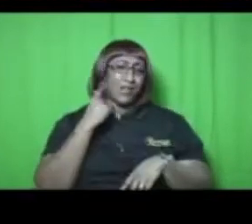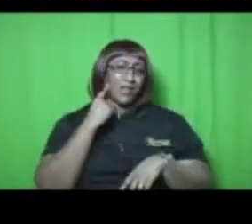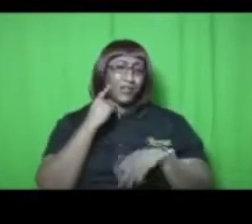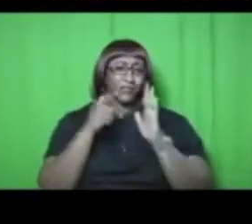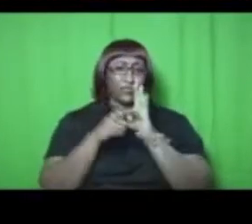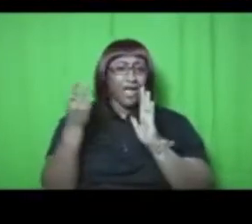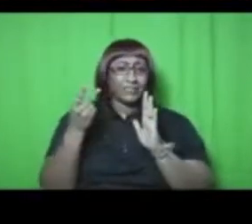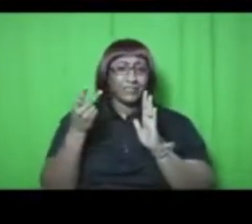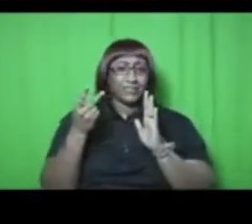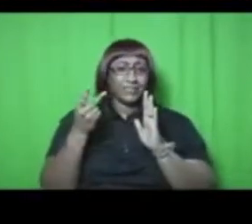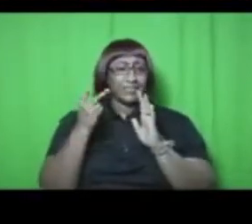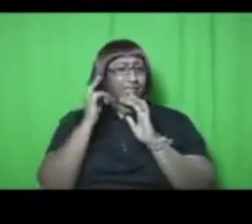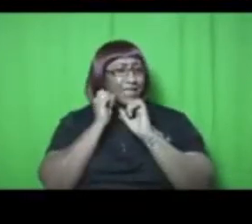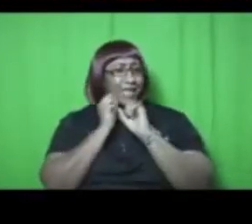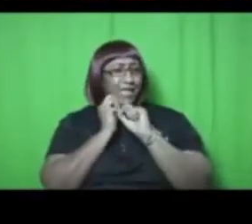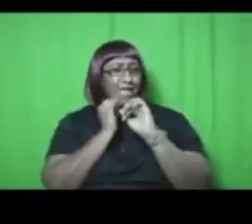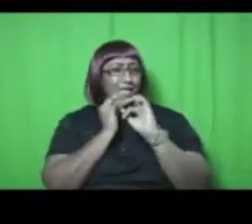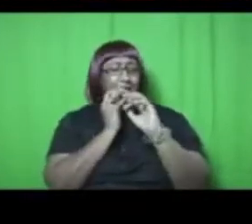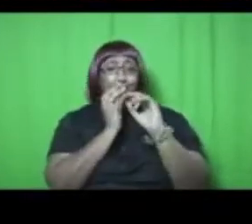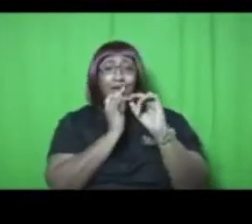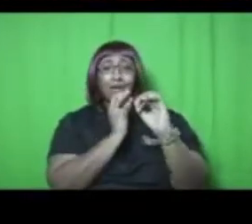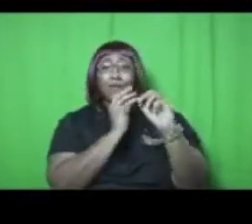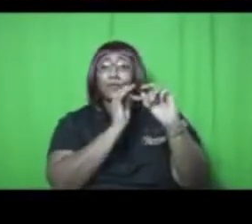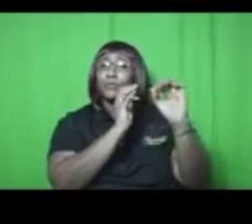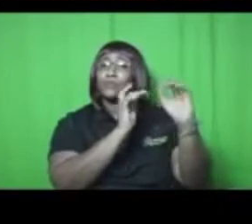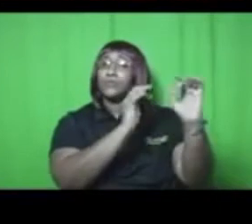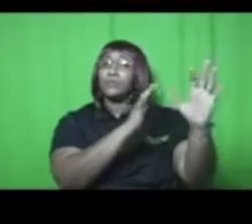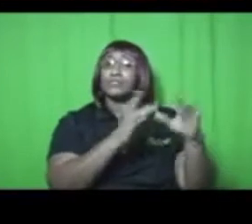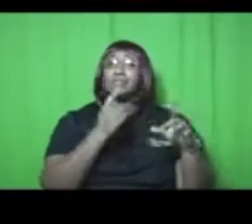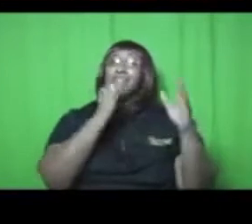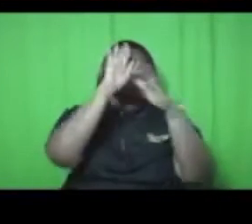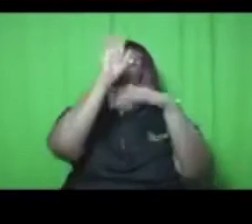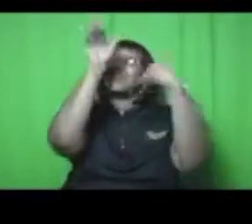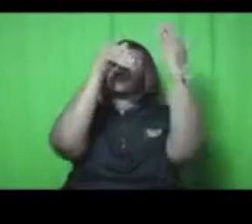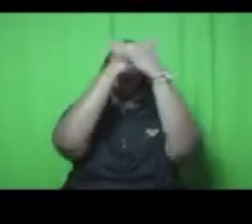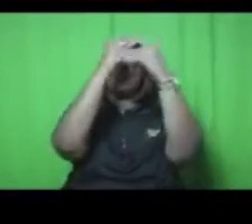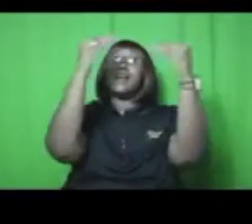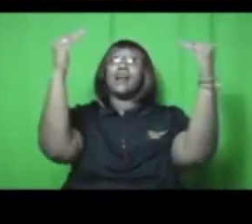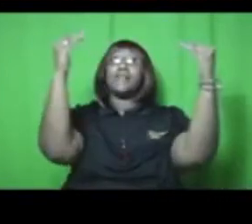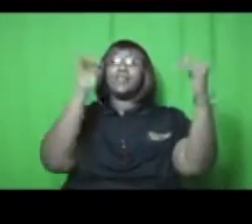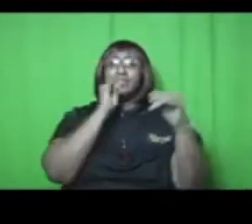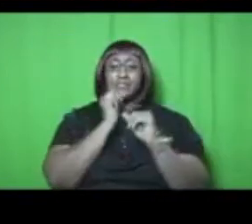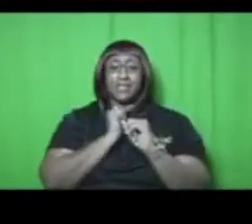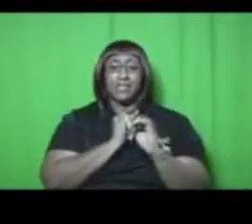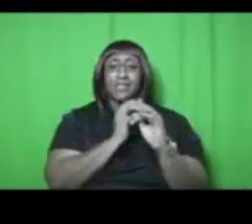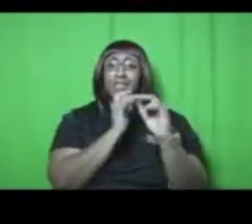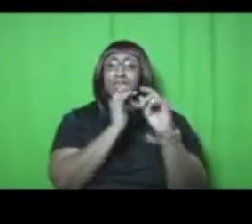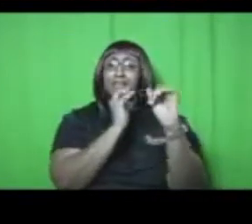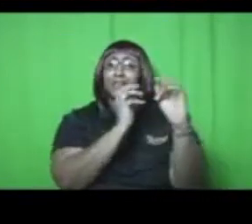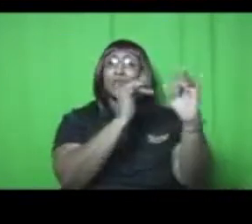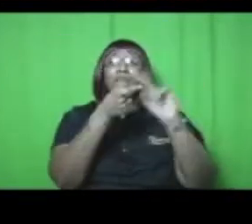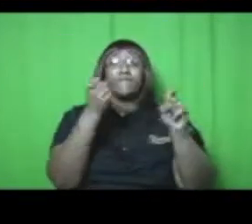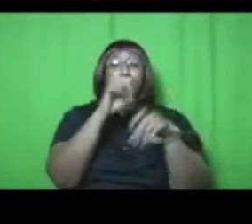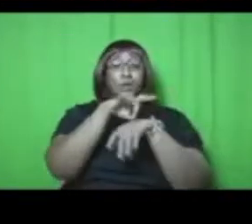Because there's an echo. What he said in heaven is echoing from earth. And